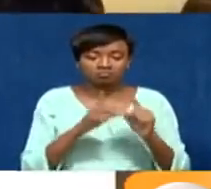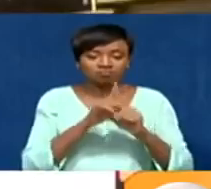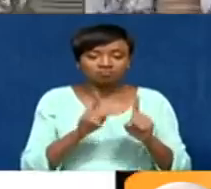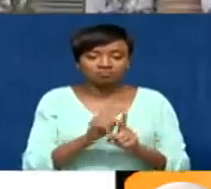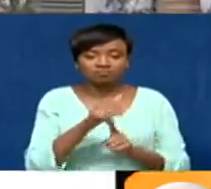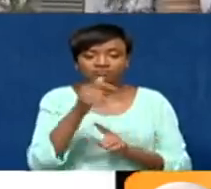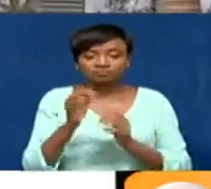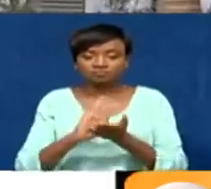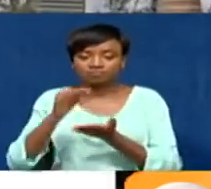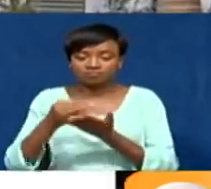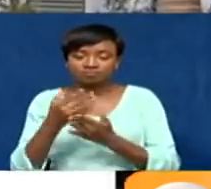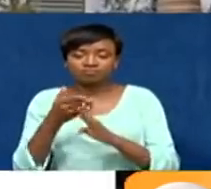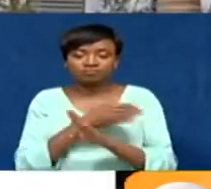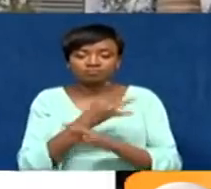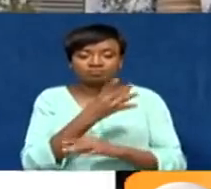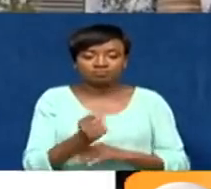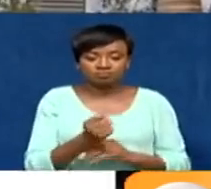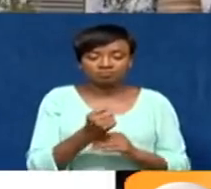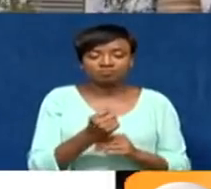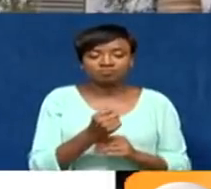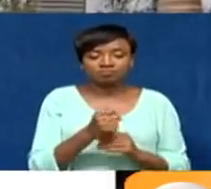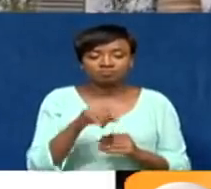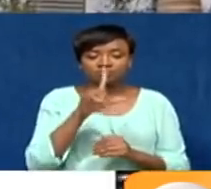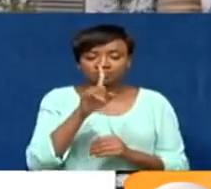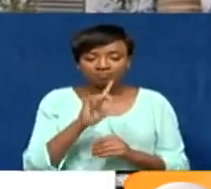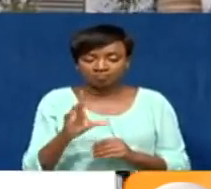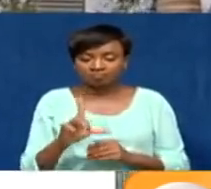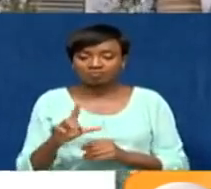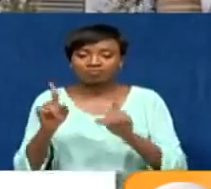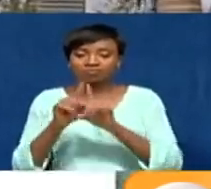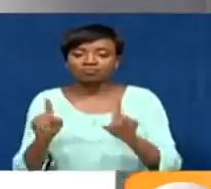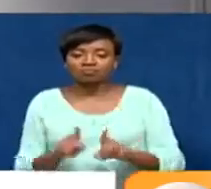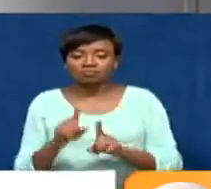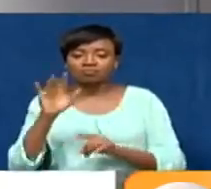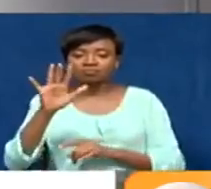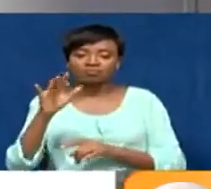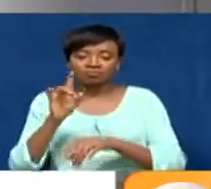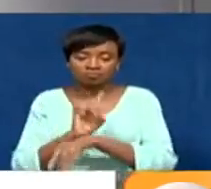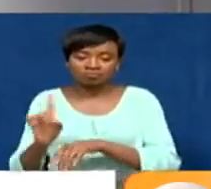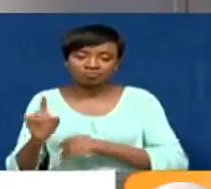which went up from 45 cents per litre to 5 shillings and 45 cents in June 2020.